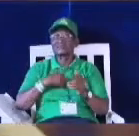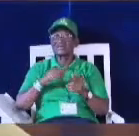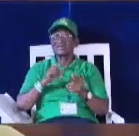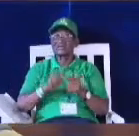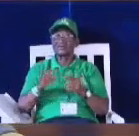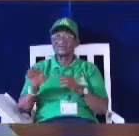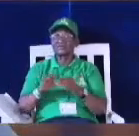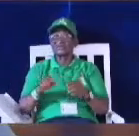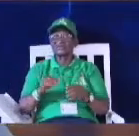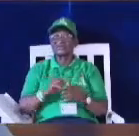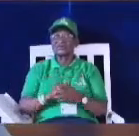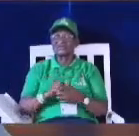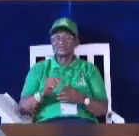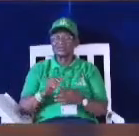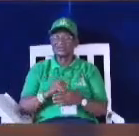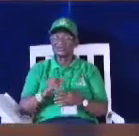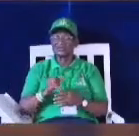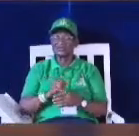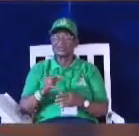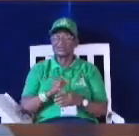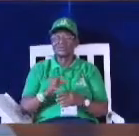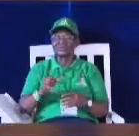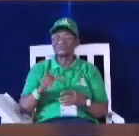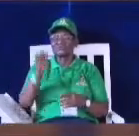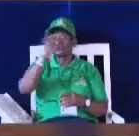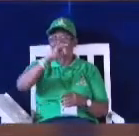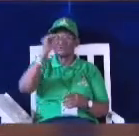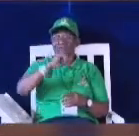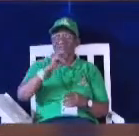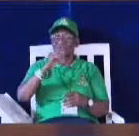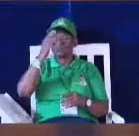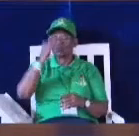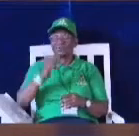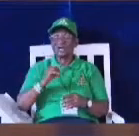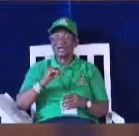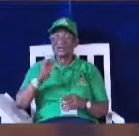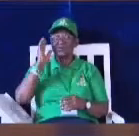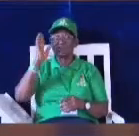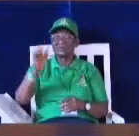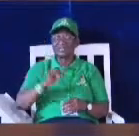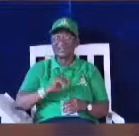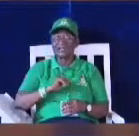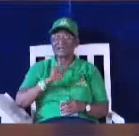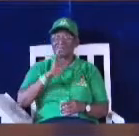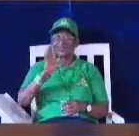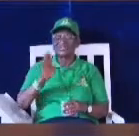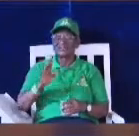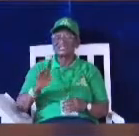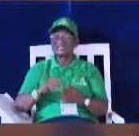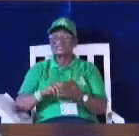It looks stupid. Why would I be dancing around the